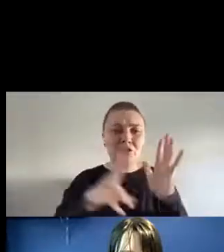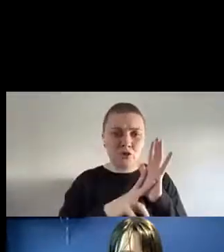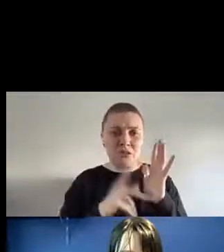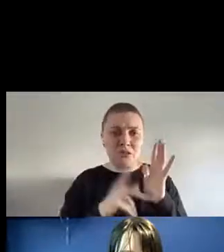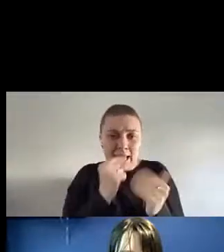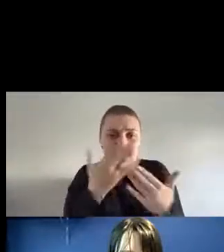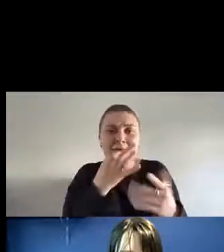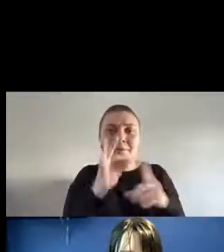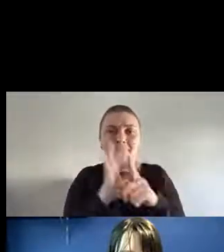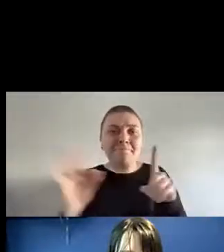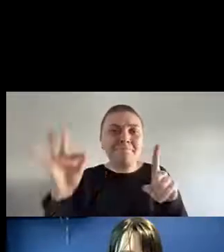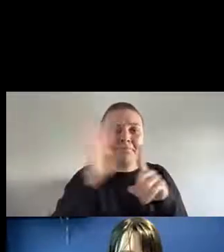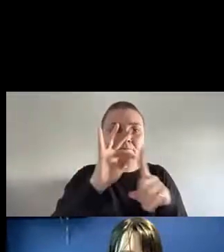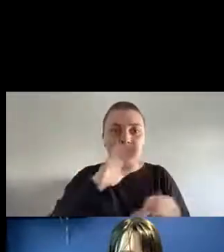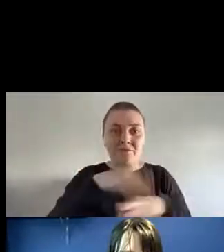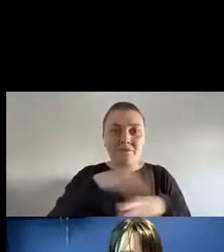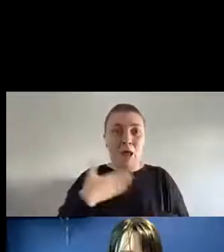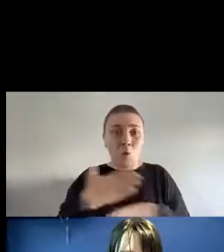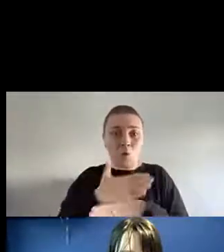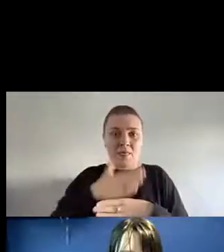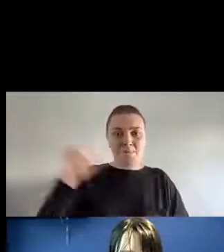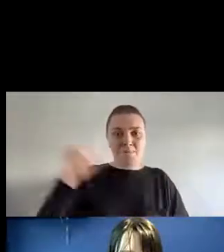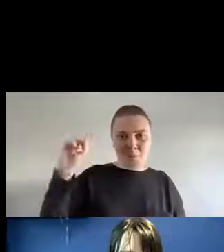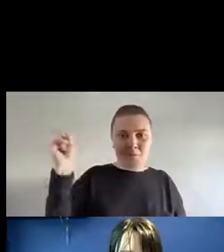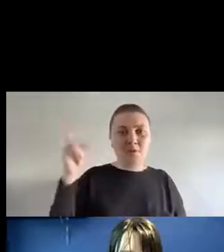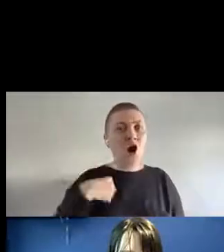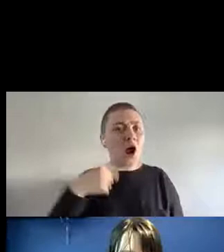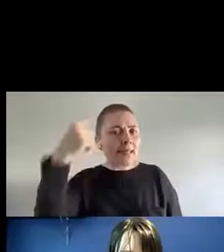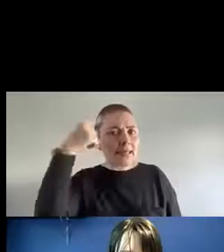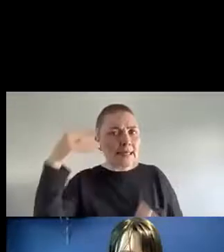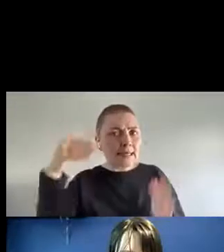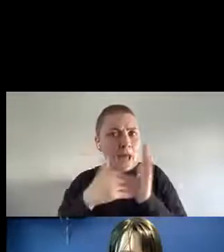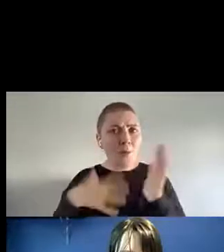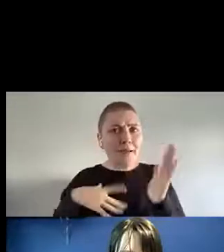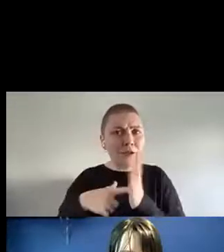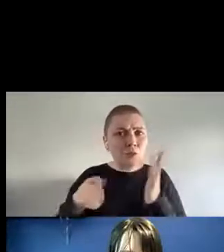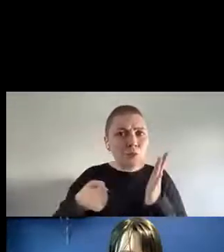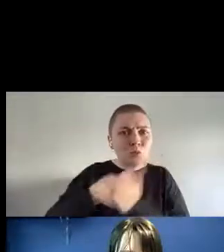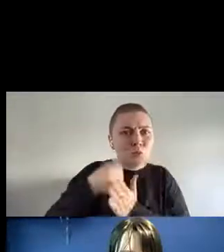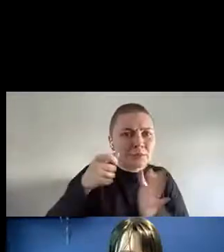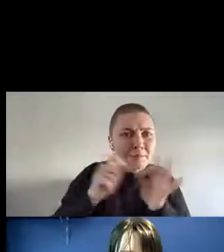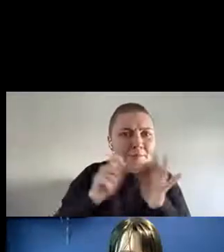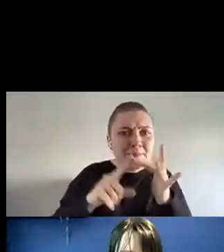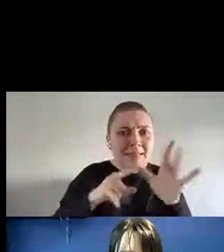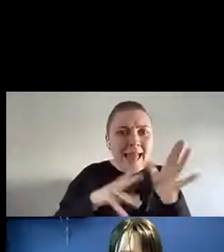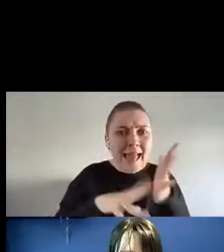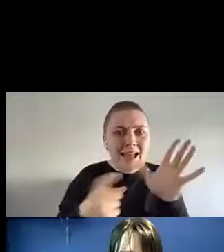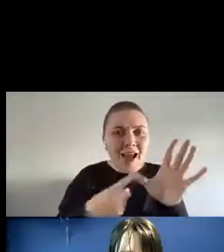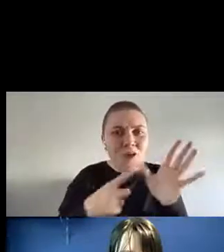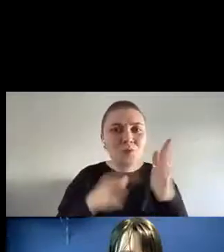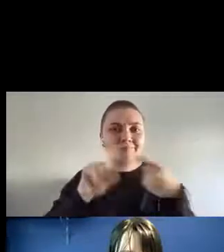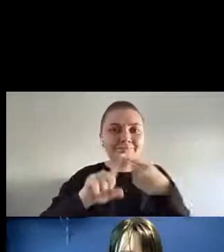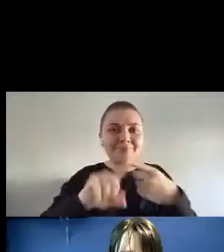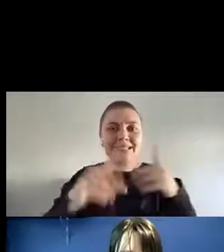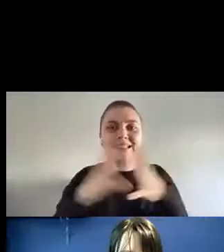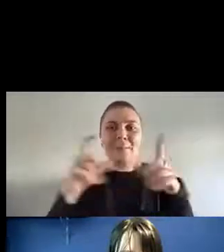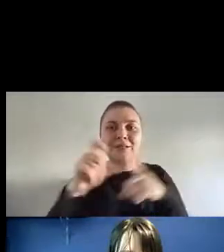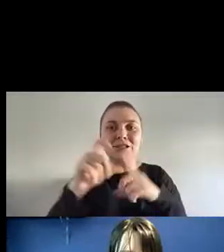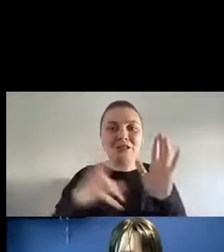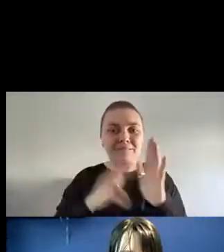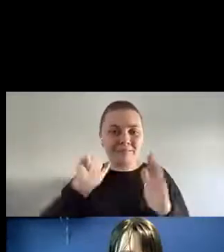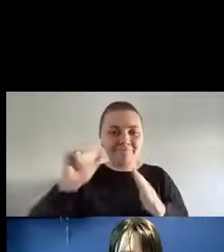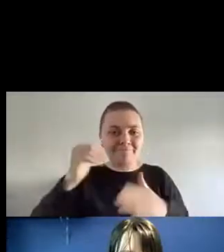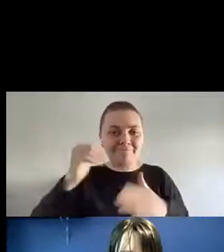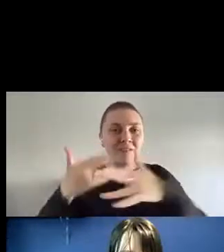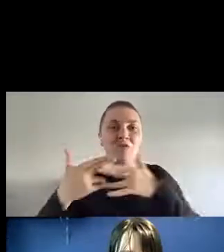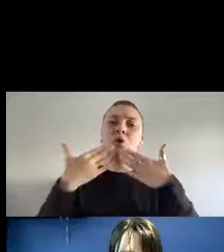this work at the moment. And I think at the moment I need to pass back to Bianca to continue with WDV's proceedings for today. So thanks